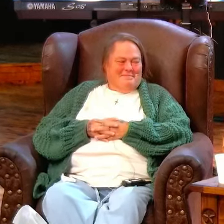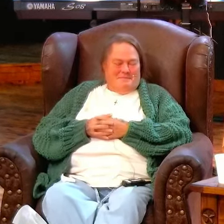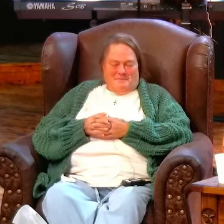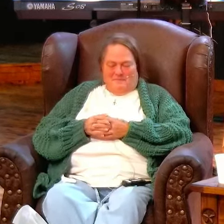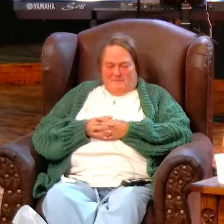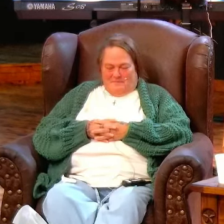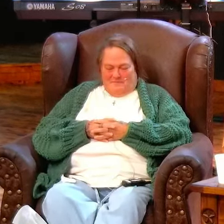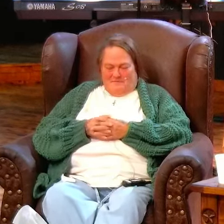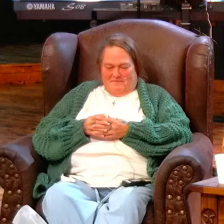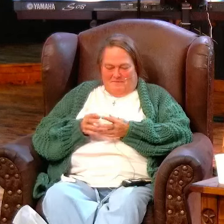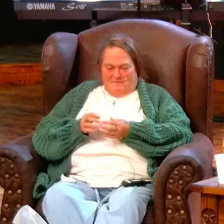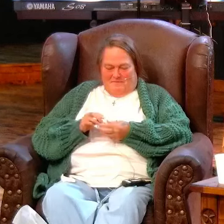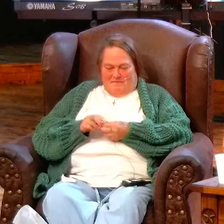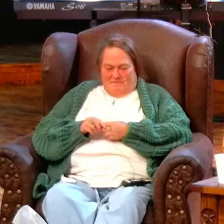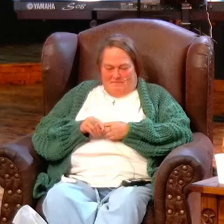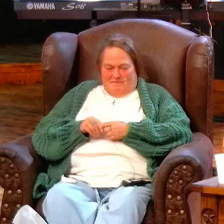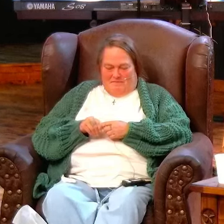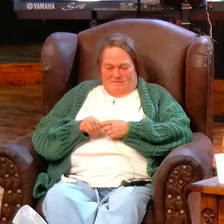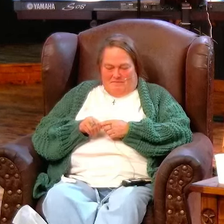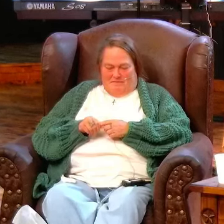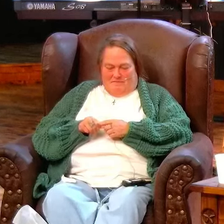Ephesians chapter 5.